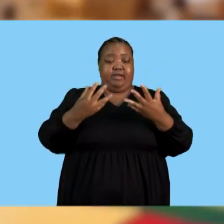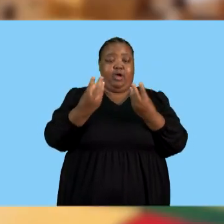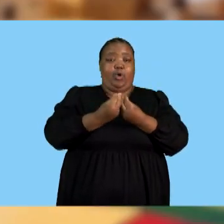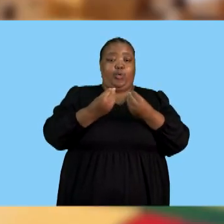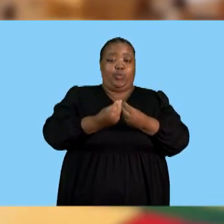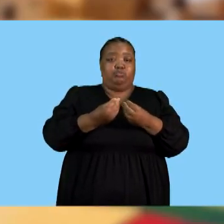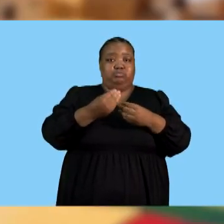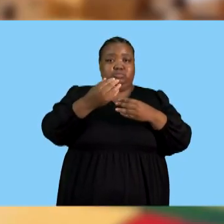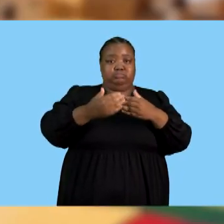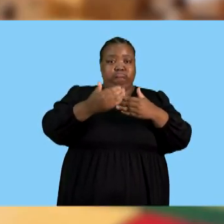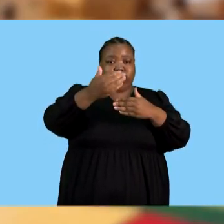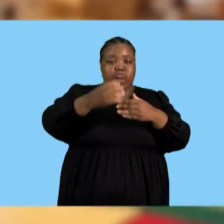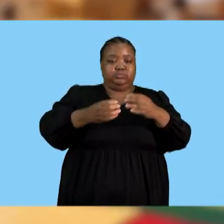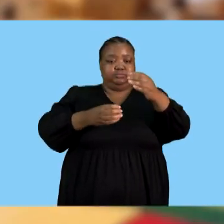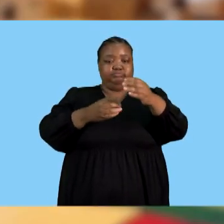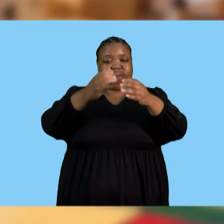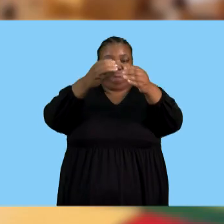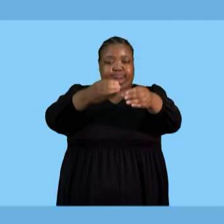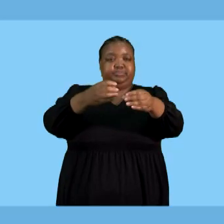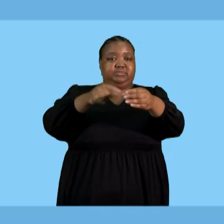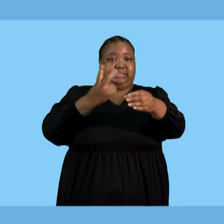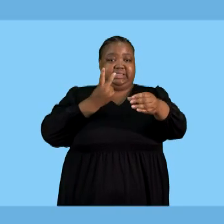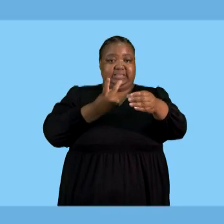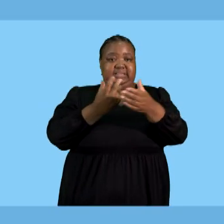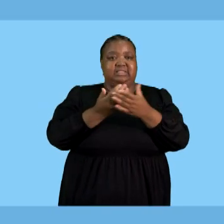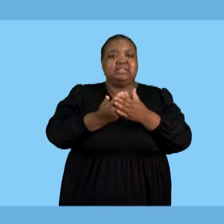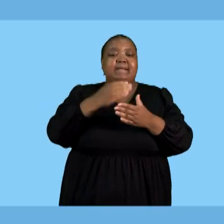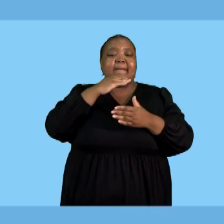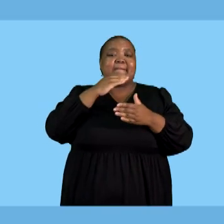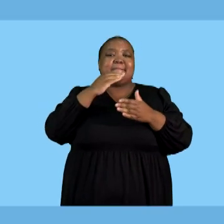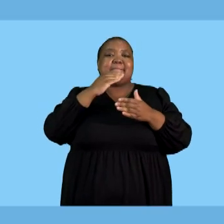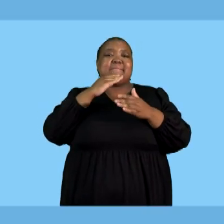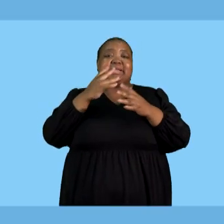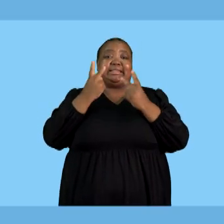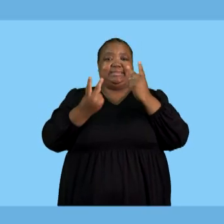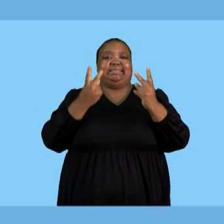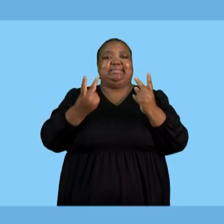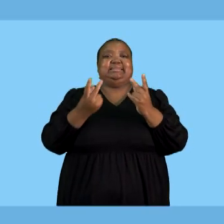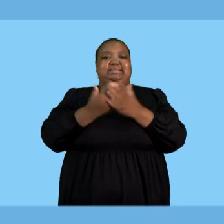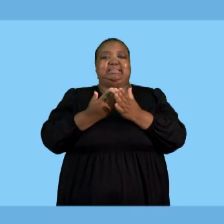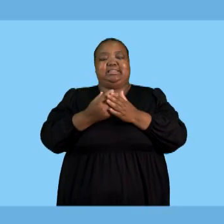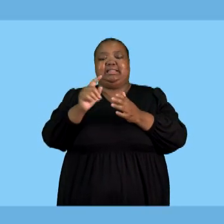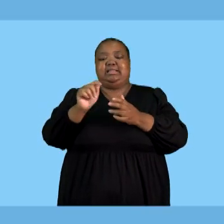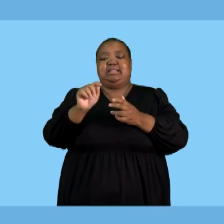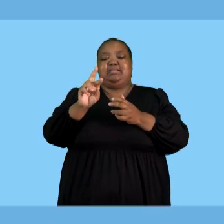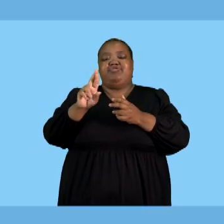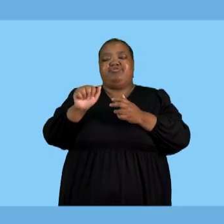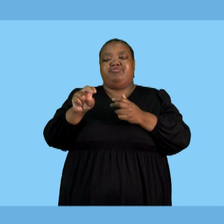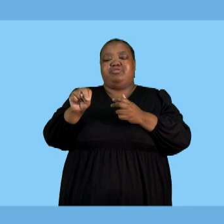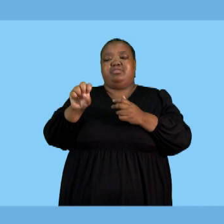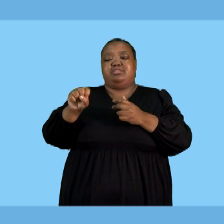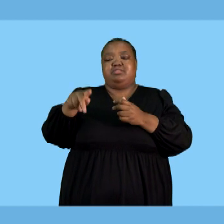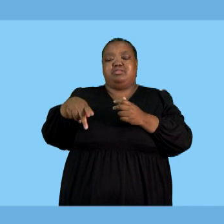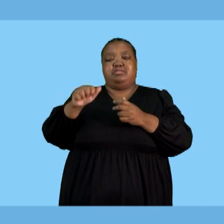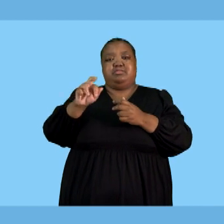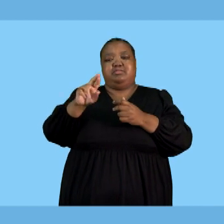see objects on the other side of it, we are then saying that that object is transparent because it is able to transmit light,